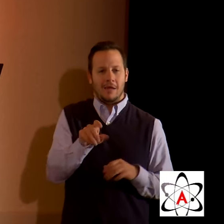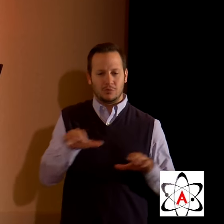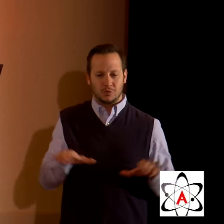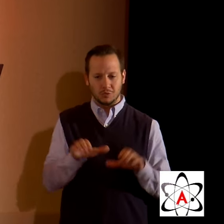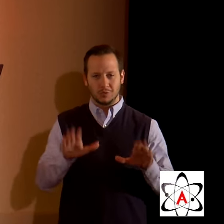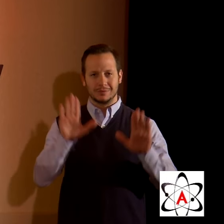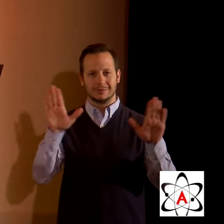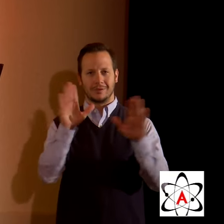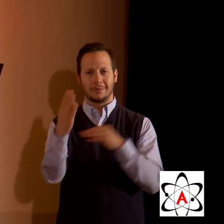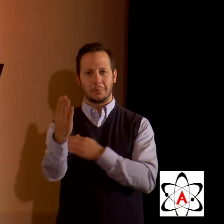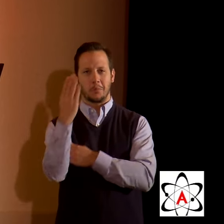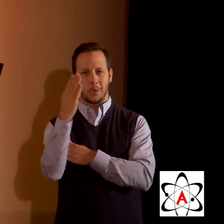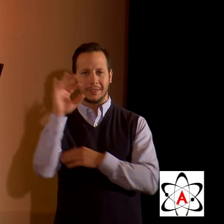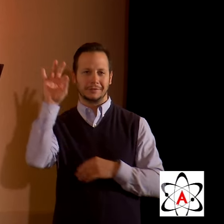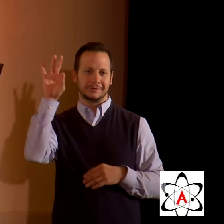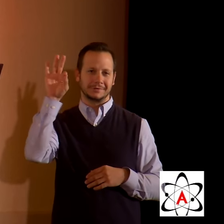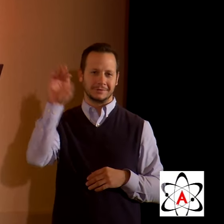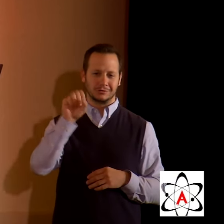sermon.